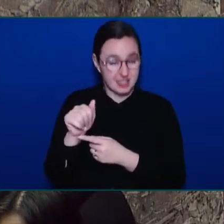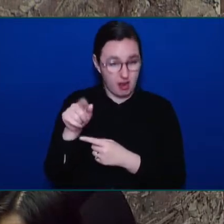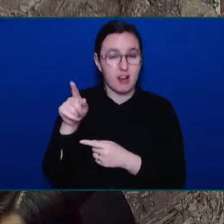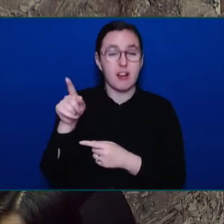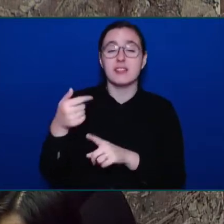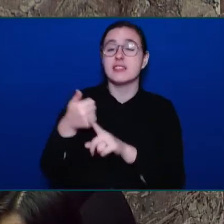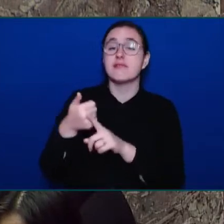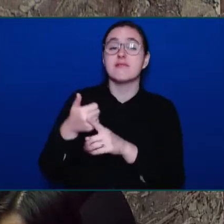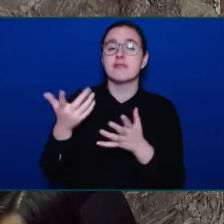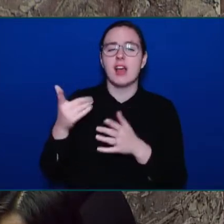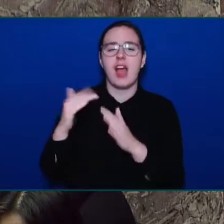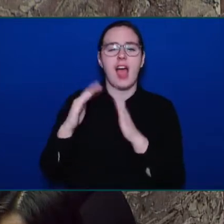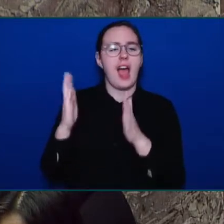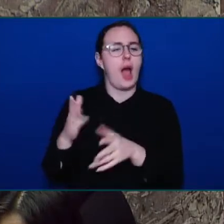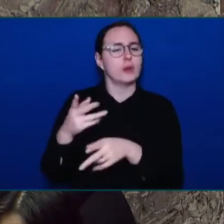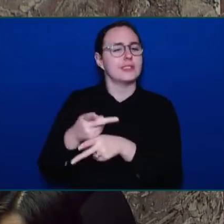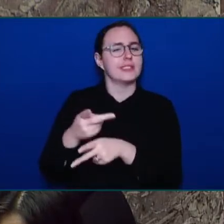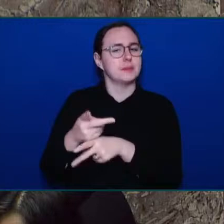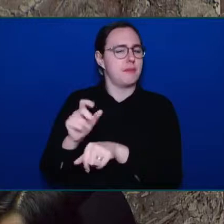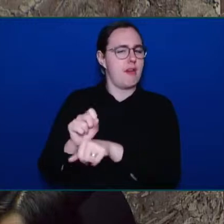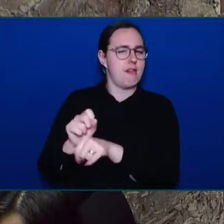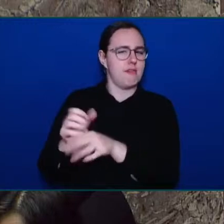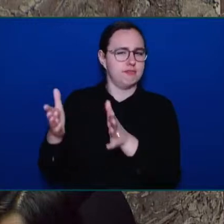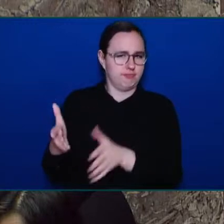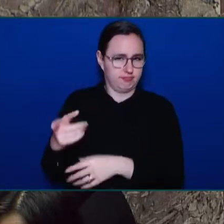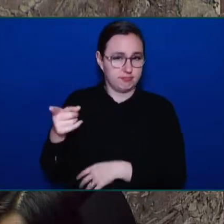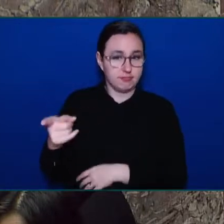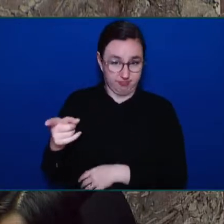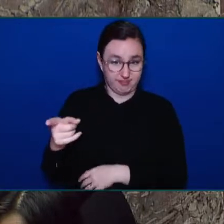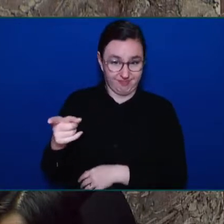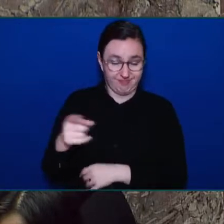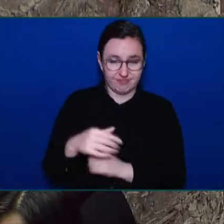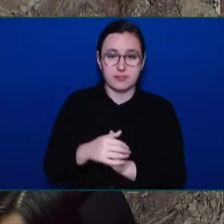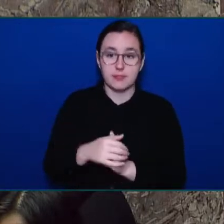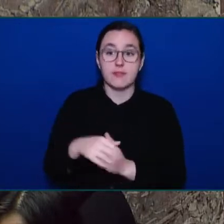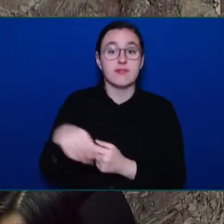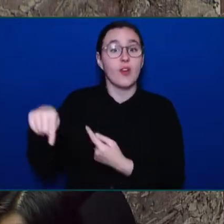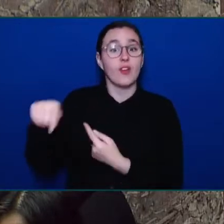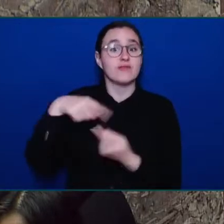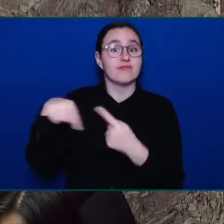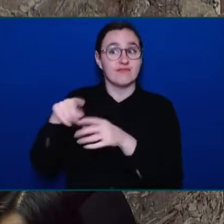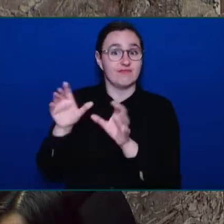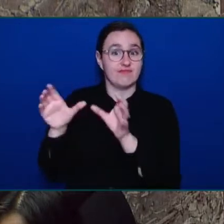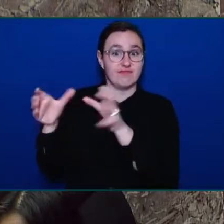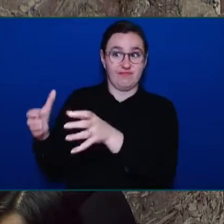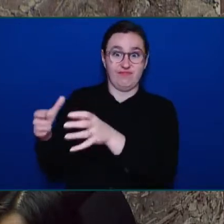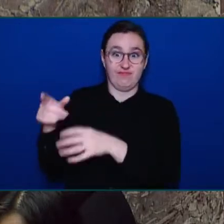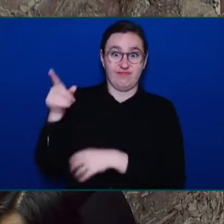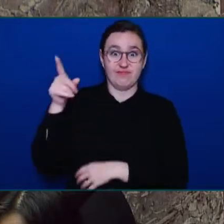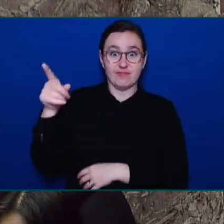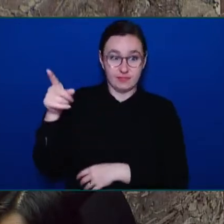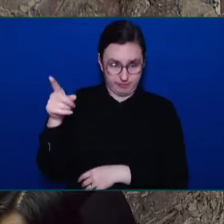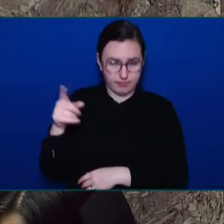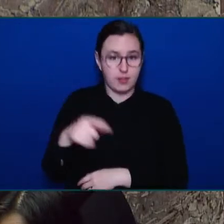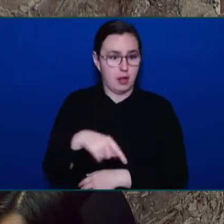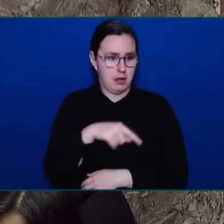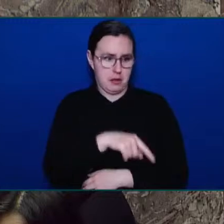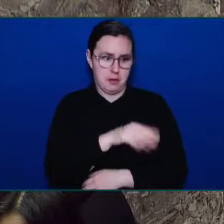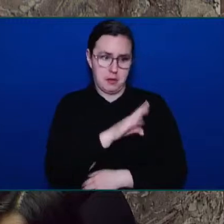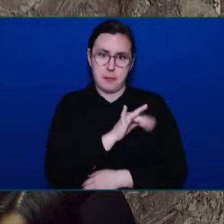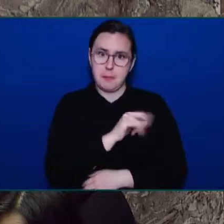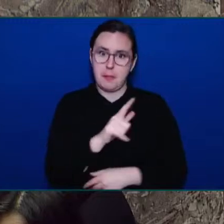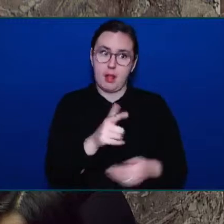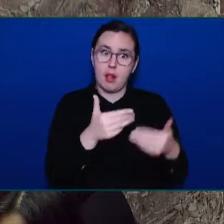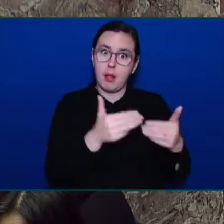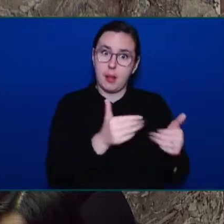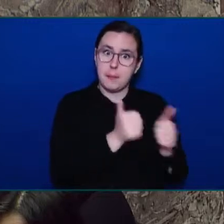is today a validator of the impact of Bill 47, and Cora Mojica, a food service worker, and many of these